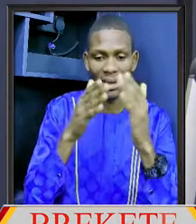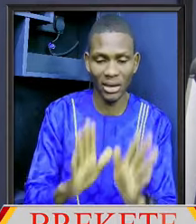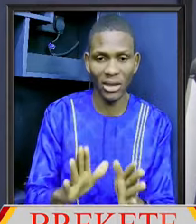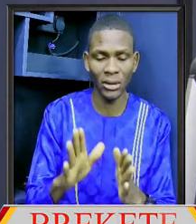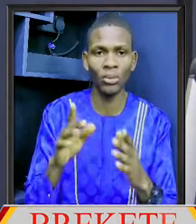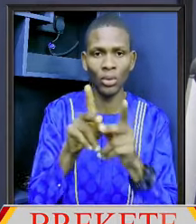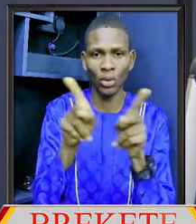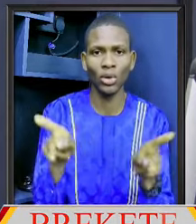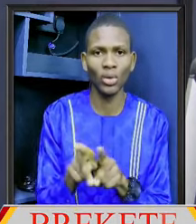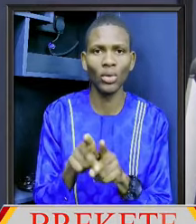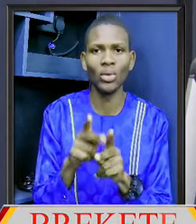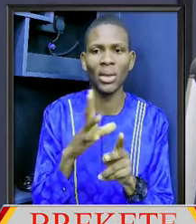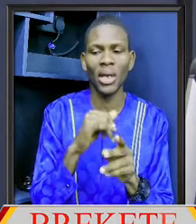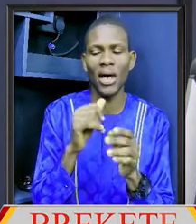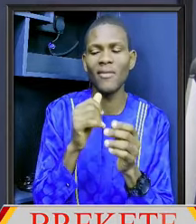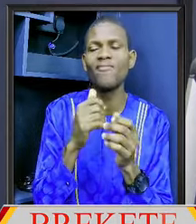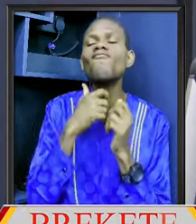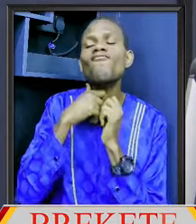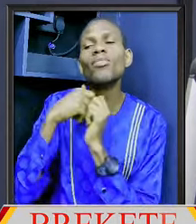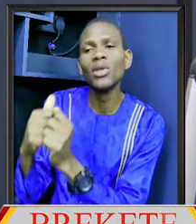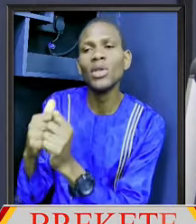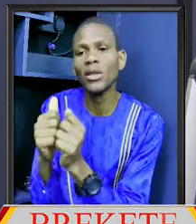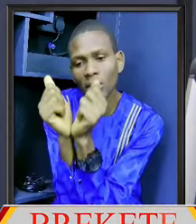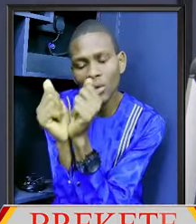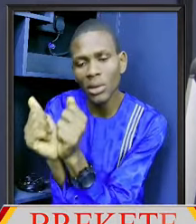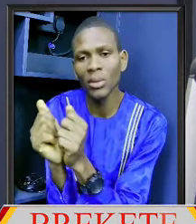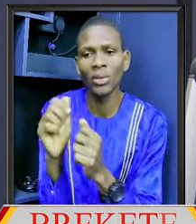Enslave them the more, and they are enslaving us.